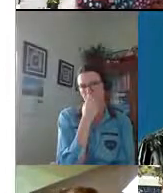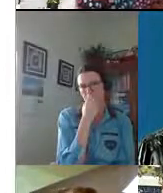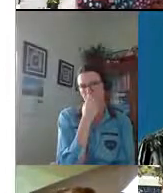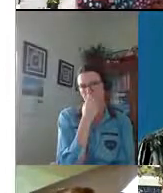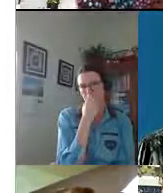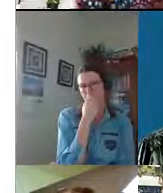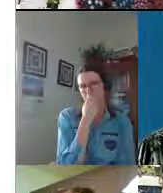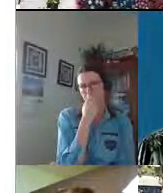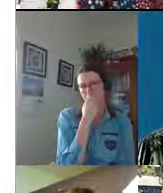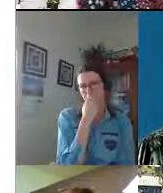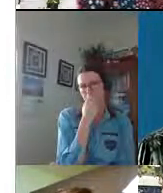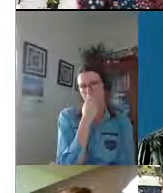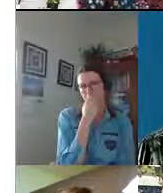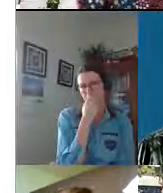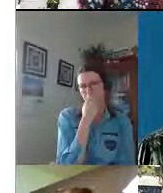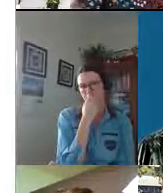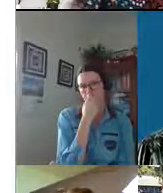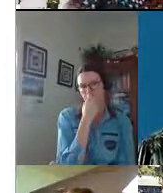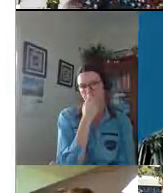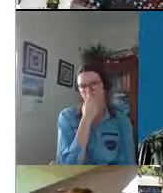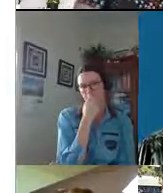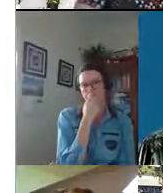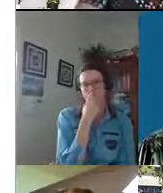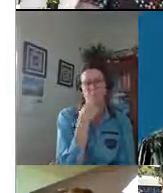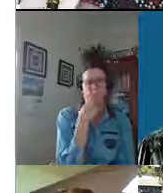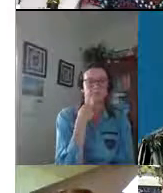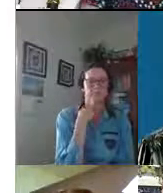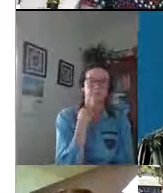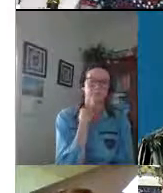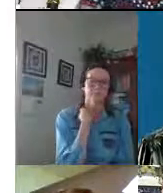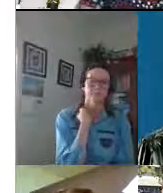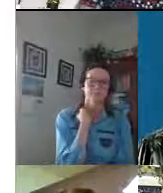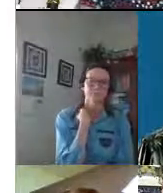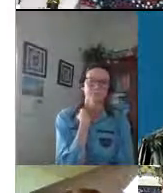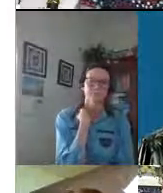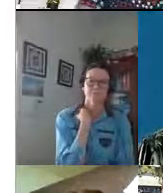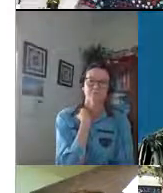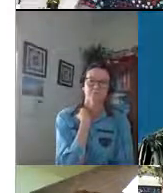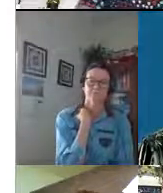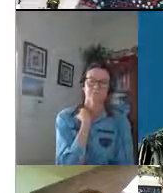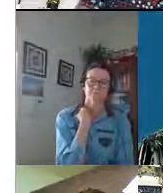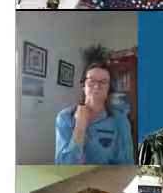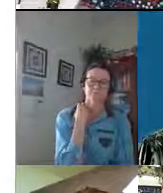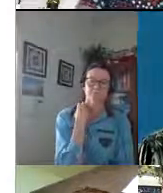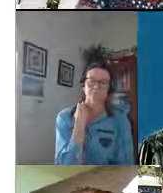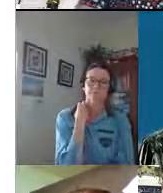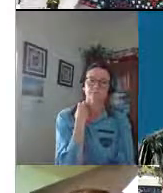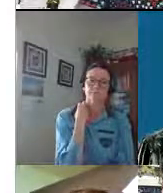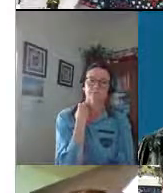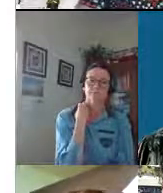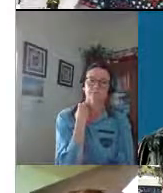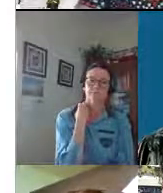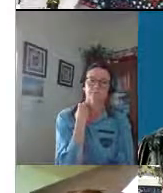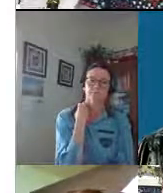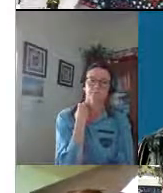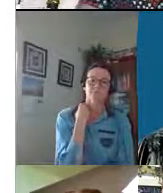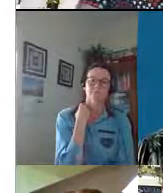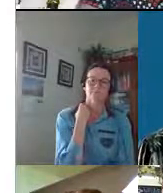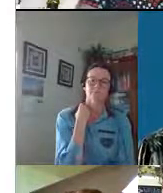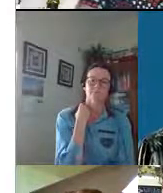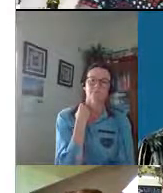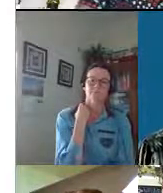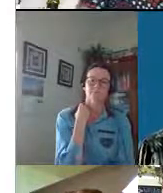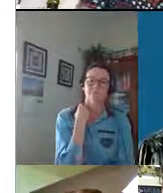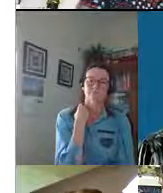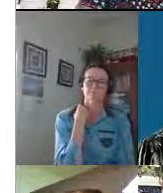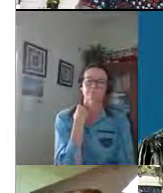of energy independence and business resilience and power of choice for the consumer is becoming more appealing and more accessible. And as